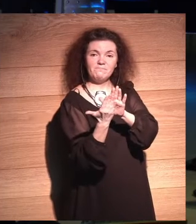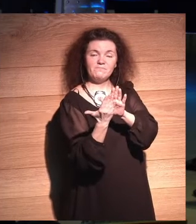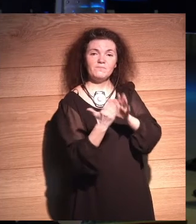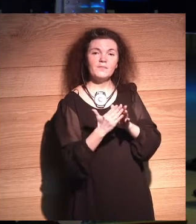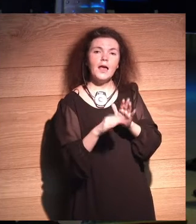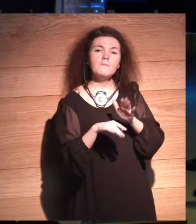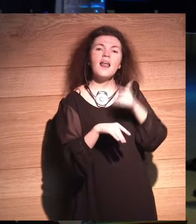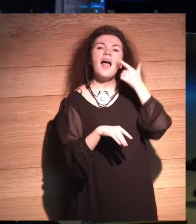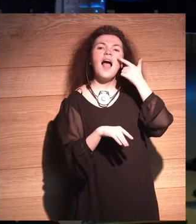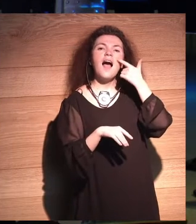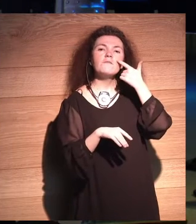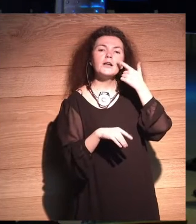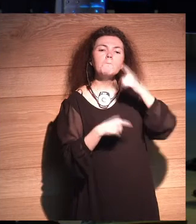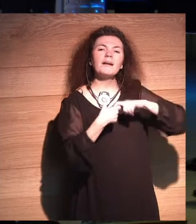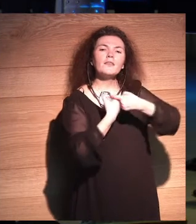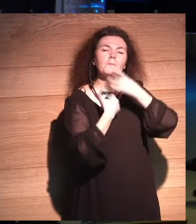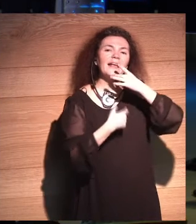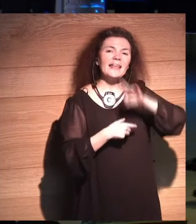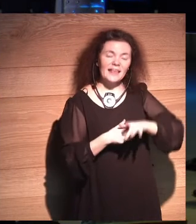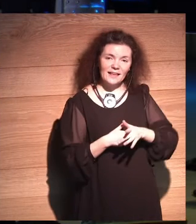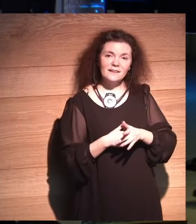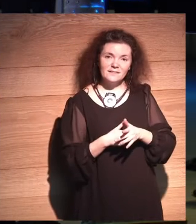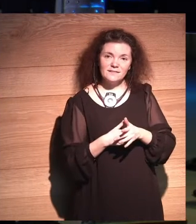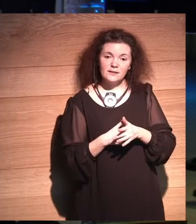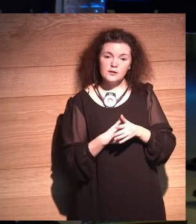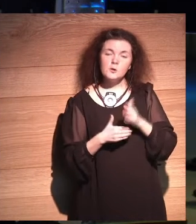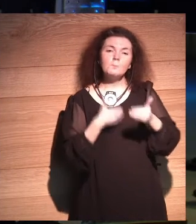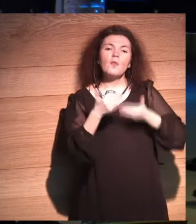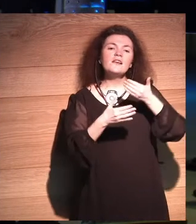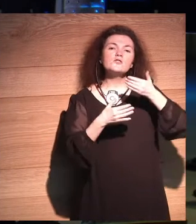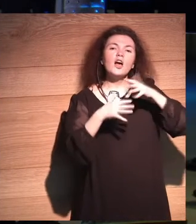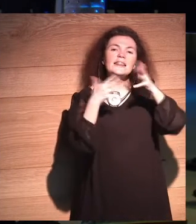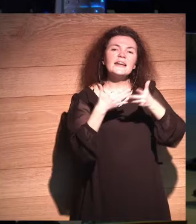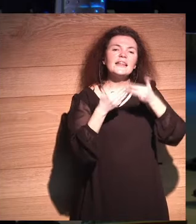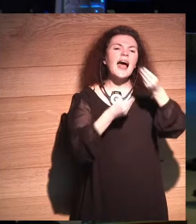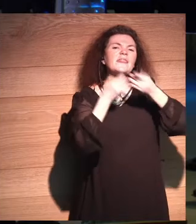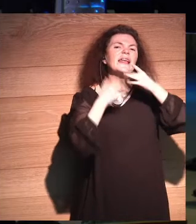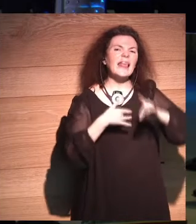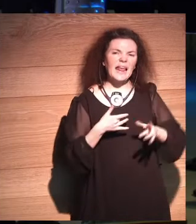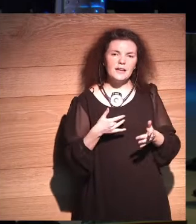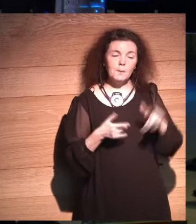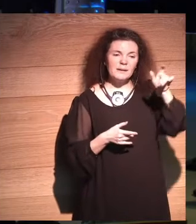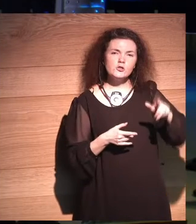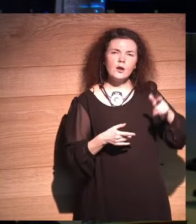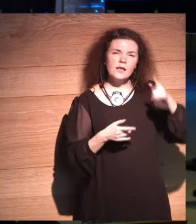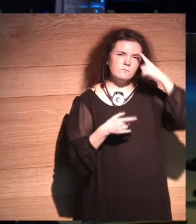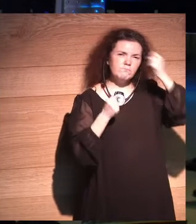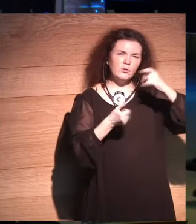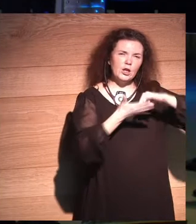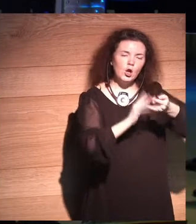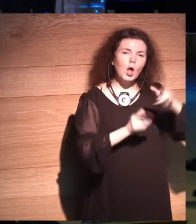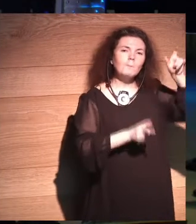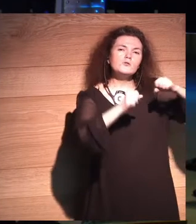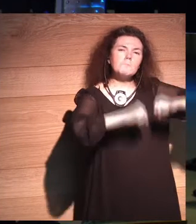Who participates in these online processes? Nerdy people, geeky people, techie people, male